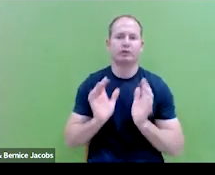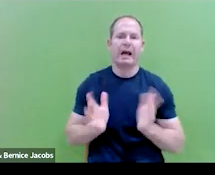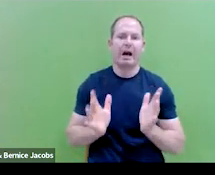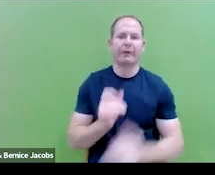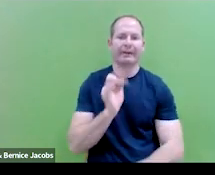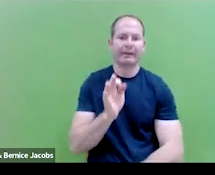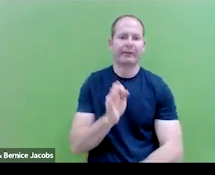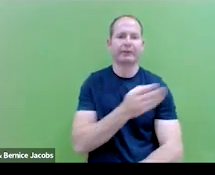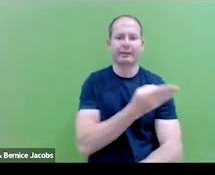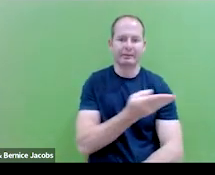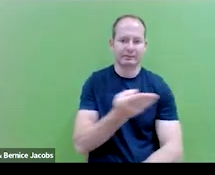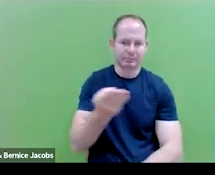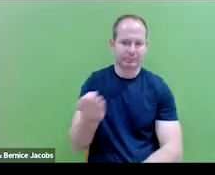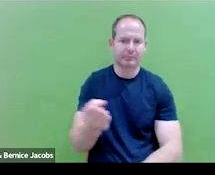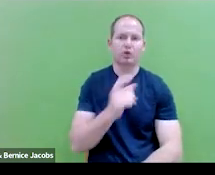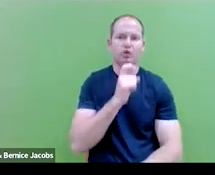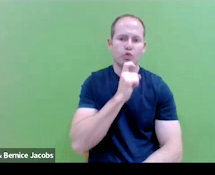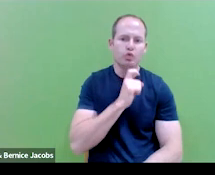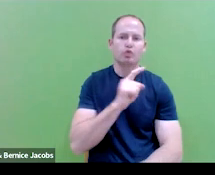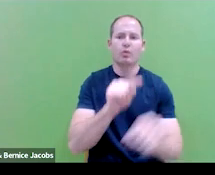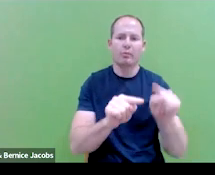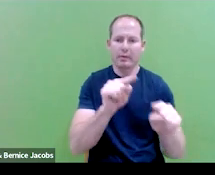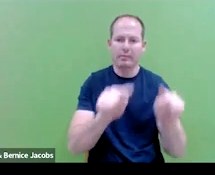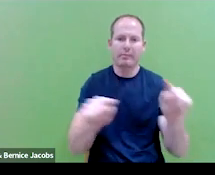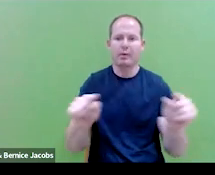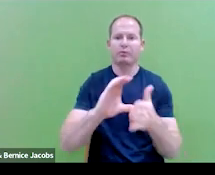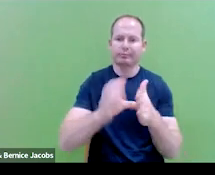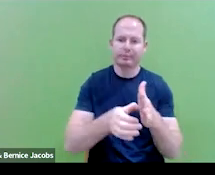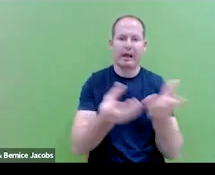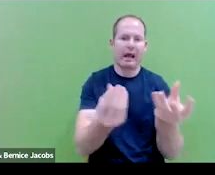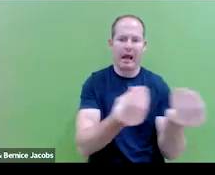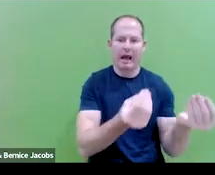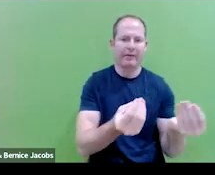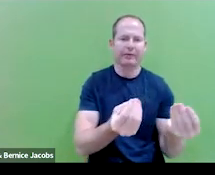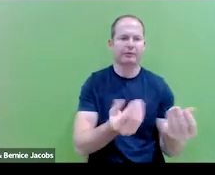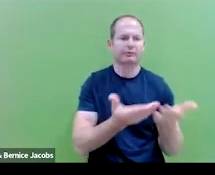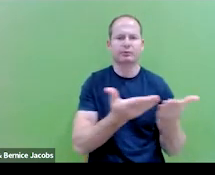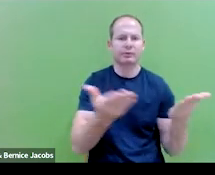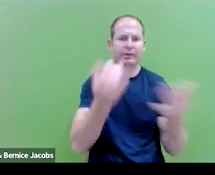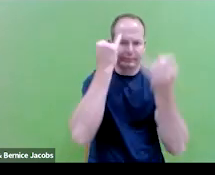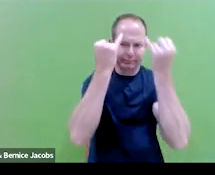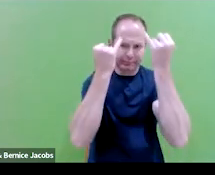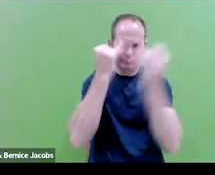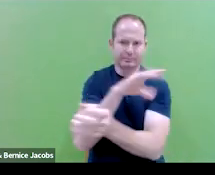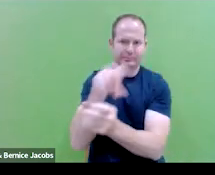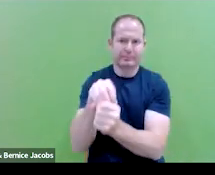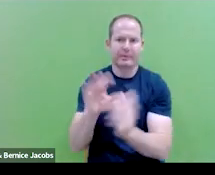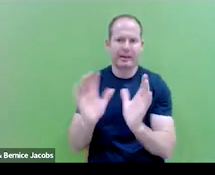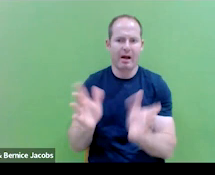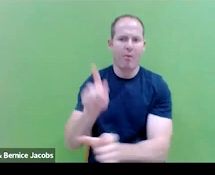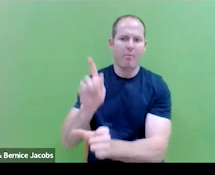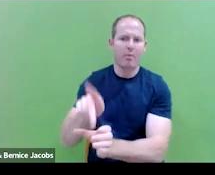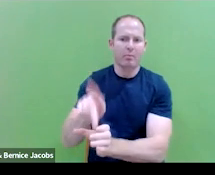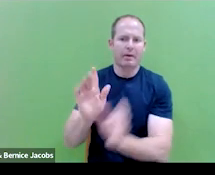to get these users involved in being part of a universal